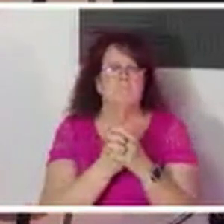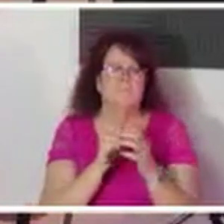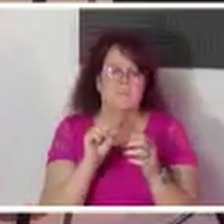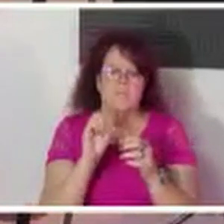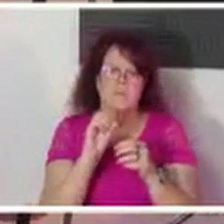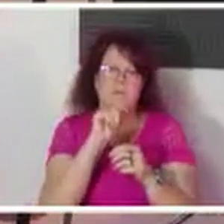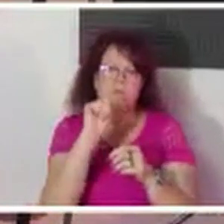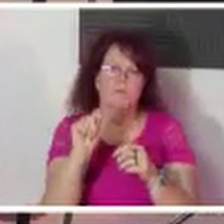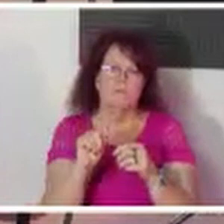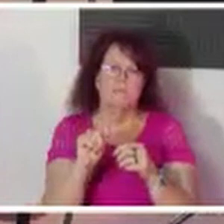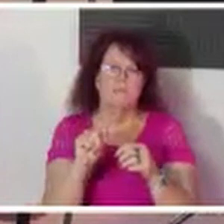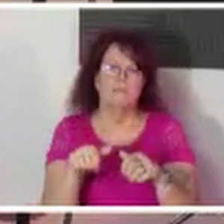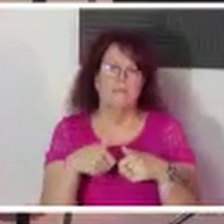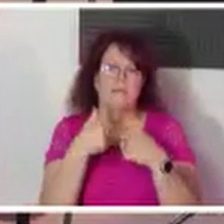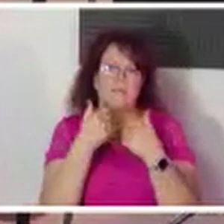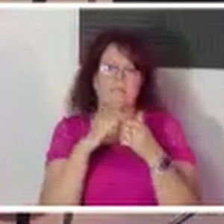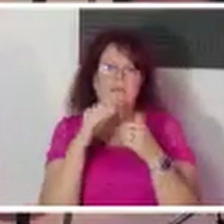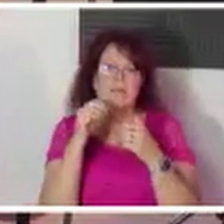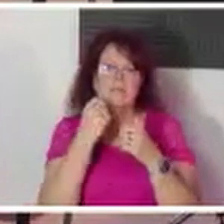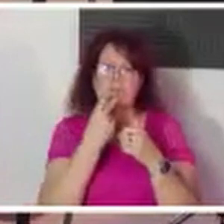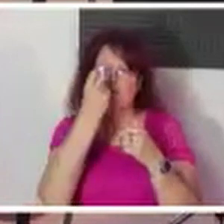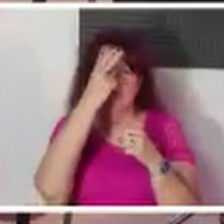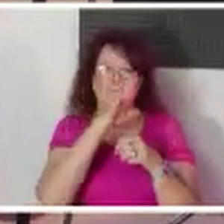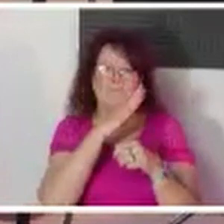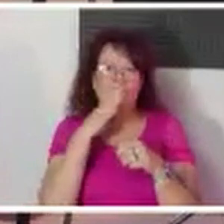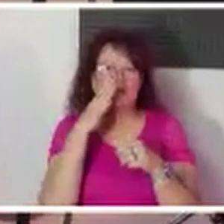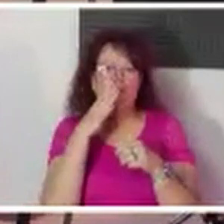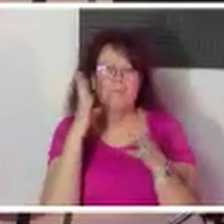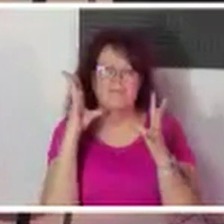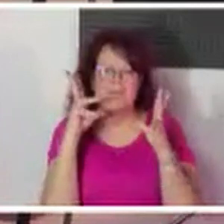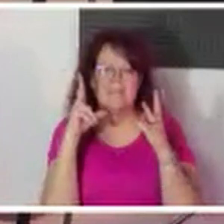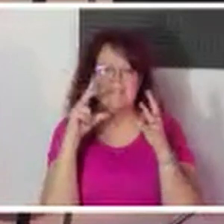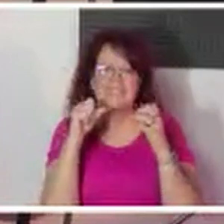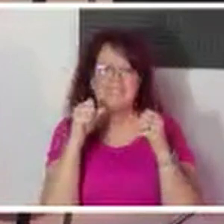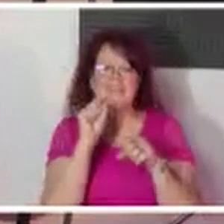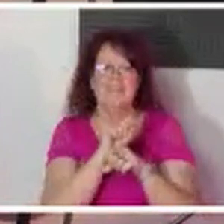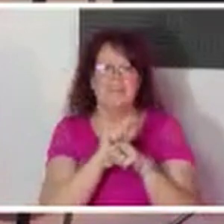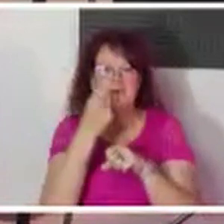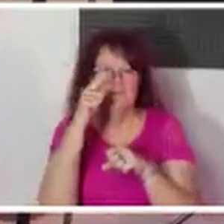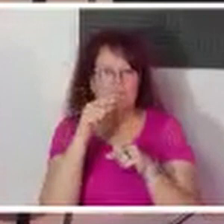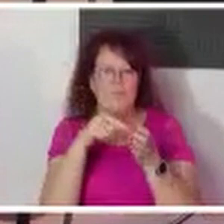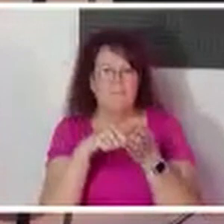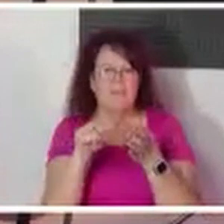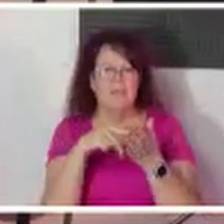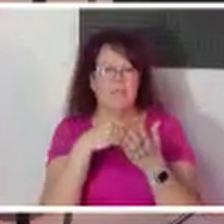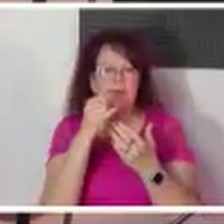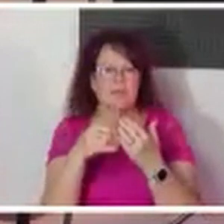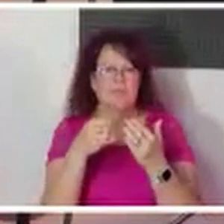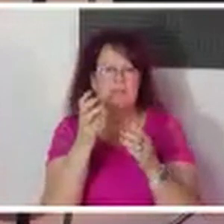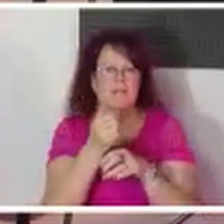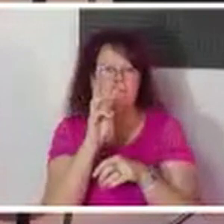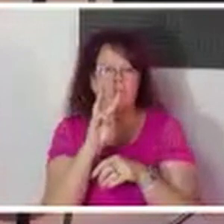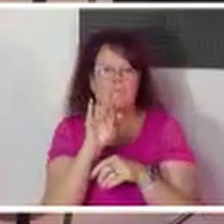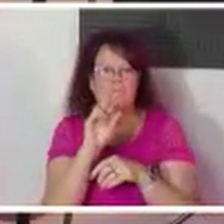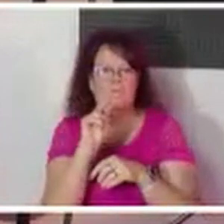Tulsa, I currently live on my friend's goat farm. It's been glorious. Work for the Bail Project. Got Winnie,